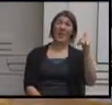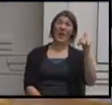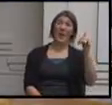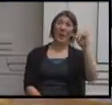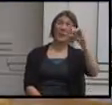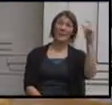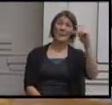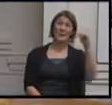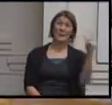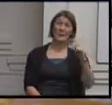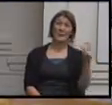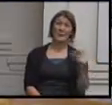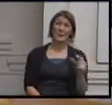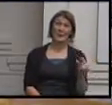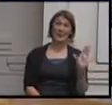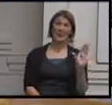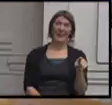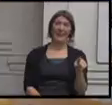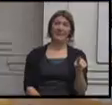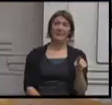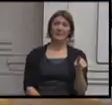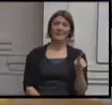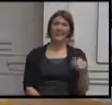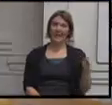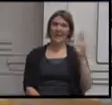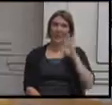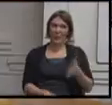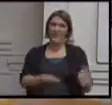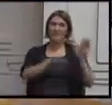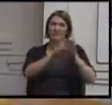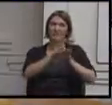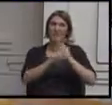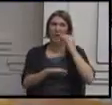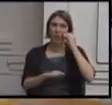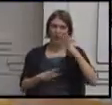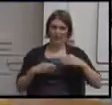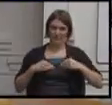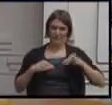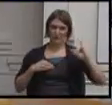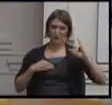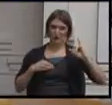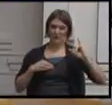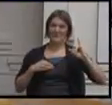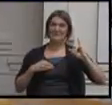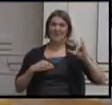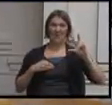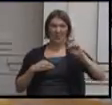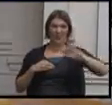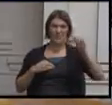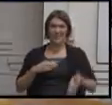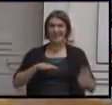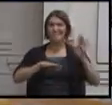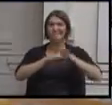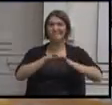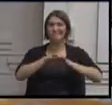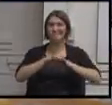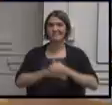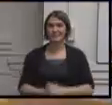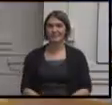yellow section would likely experience a rate increase of approximately 30%.